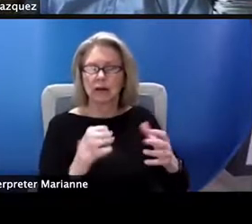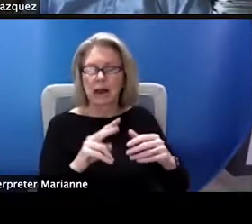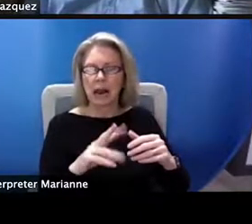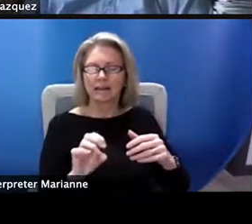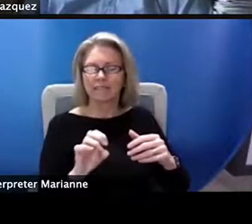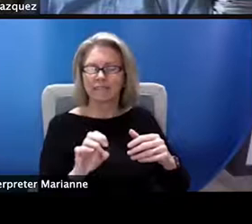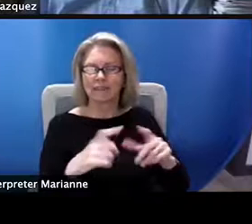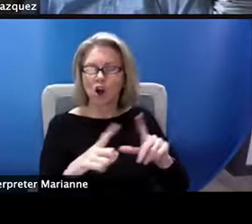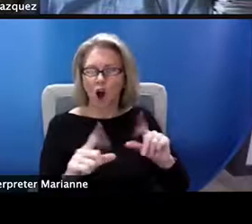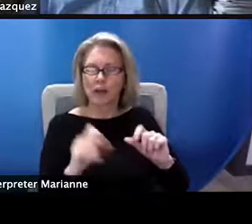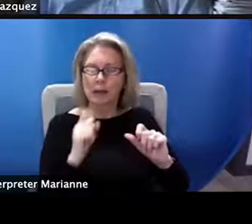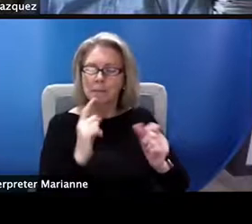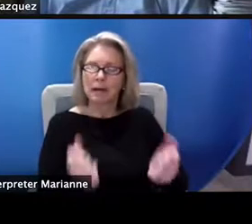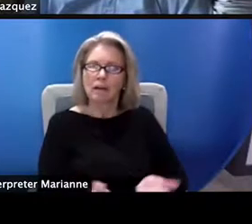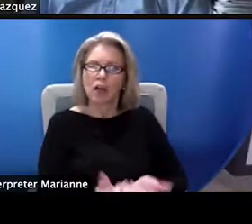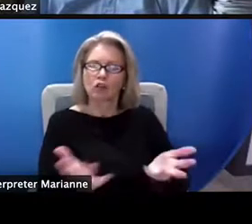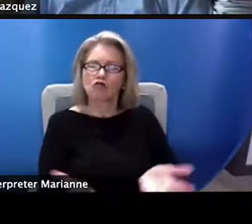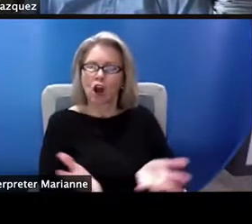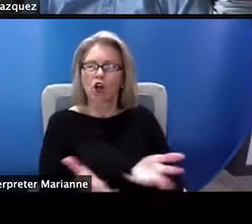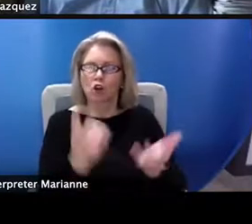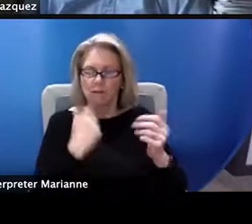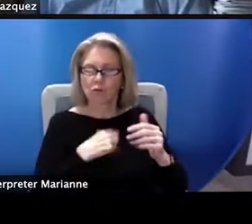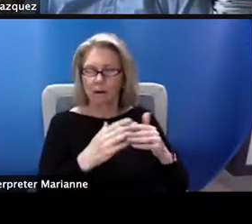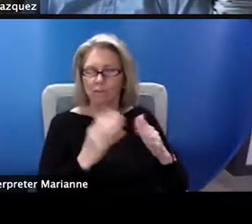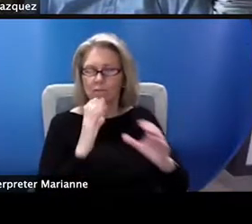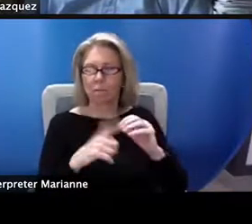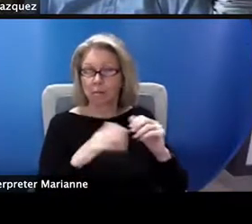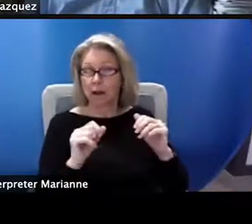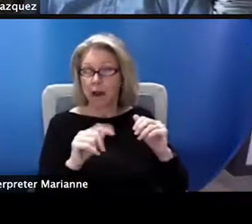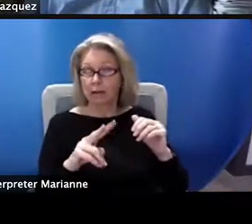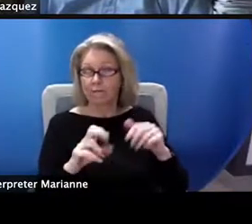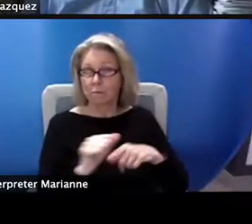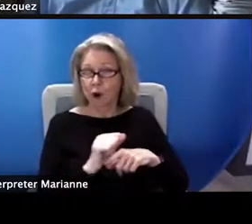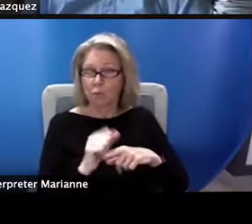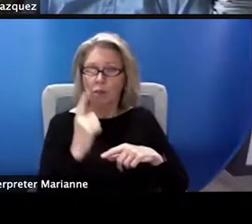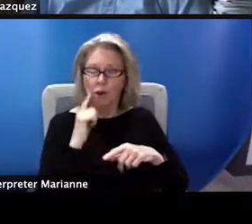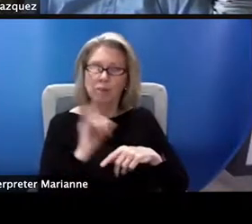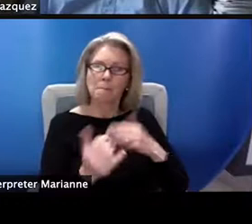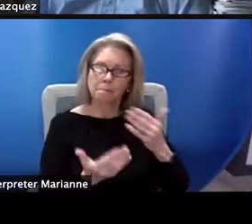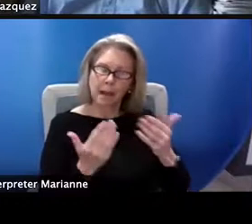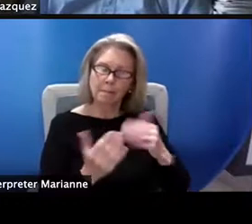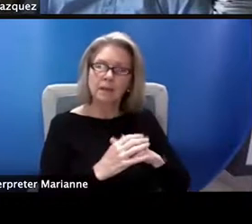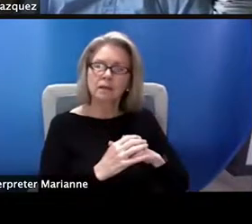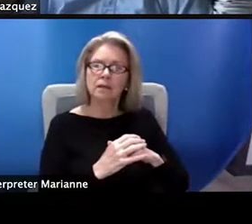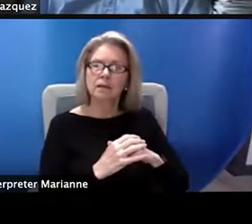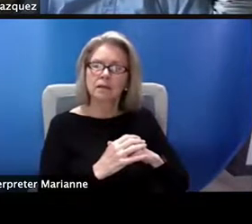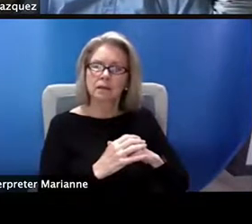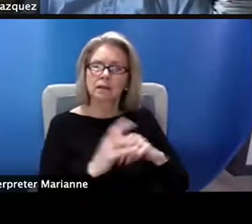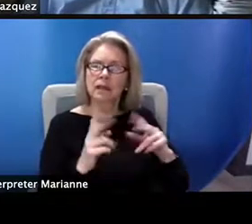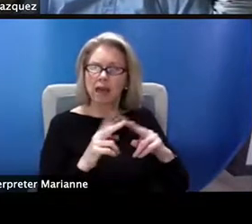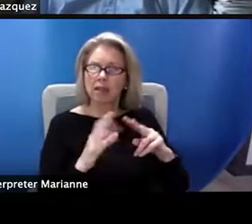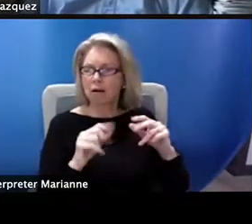the reason, the trigger for us to have conversations about the collective practice. And also we thought that maybe other